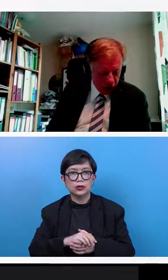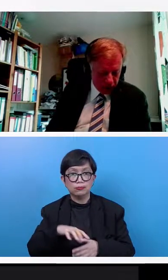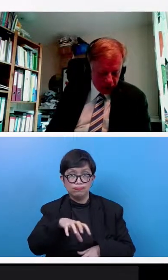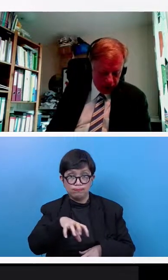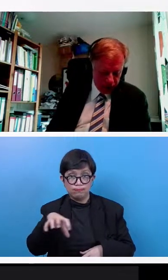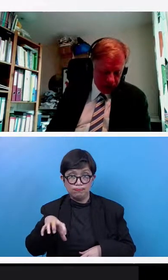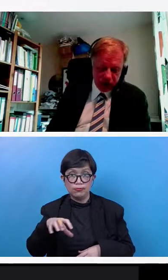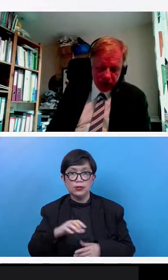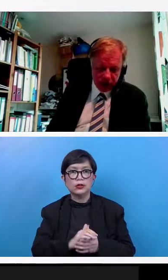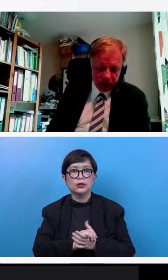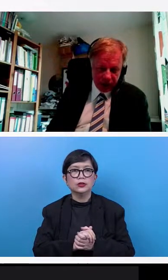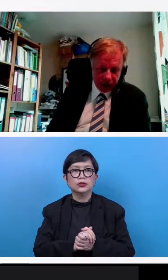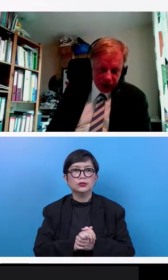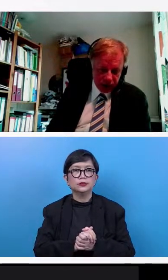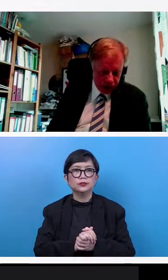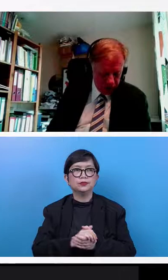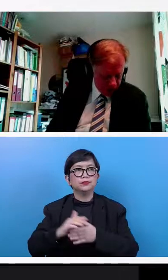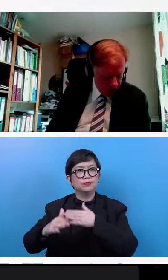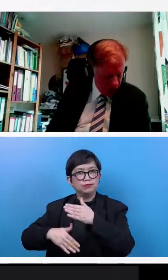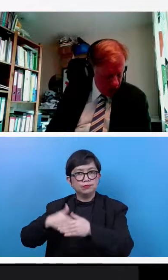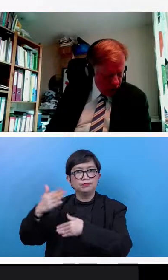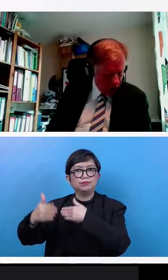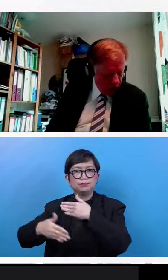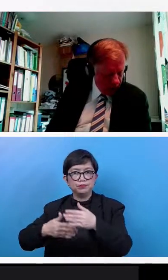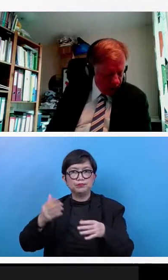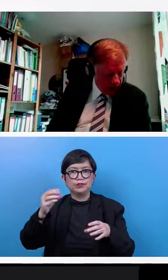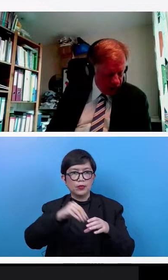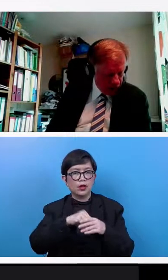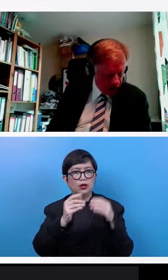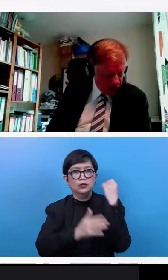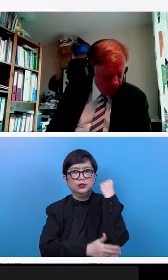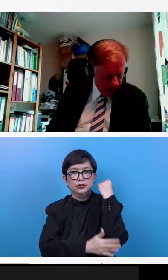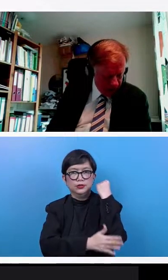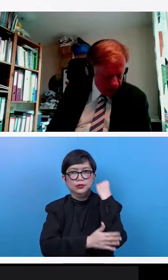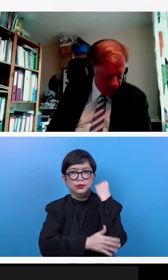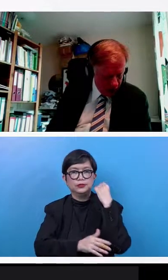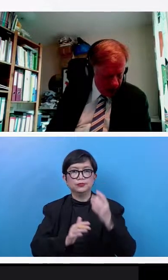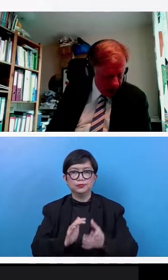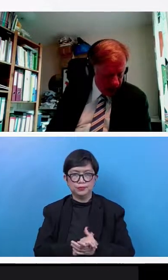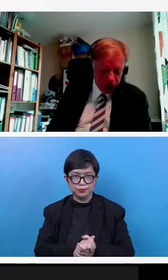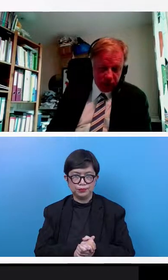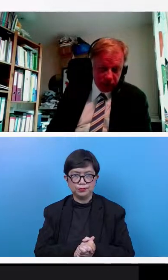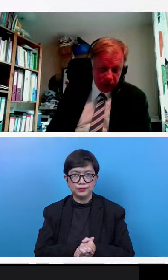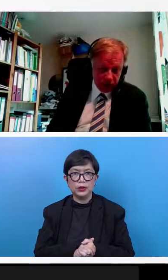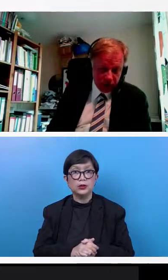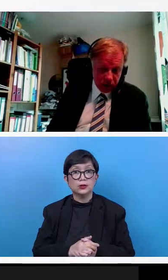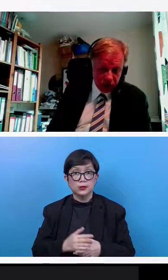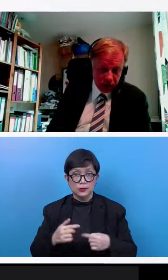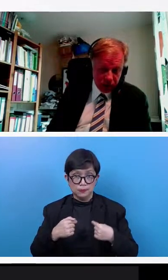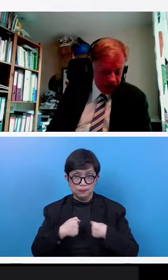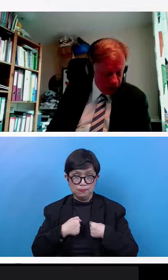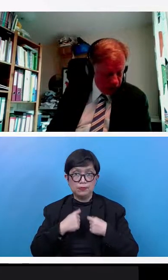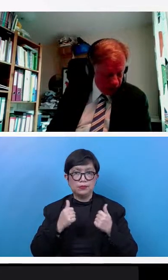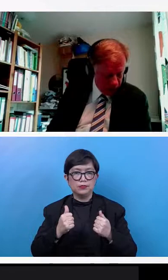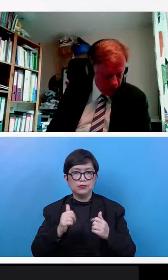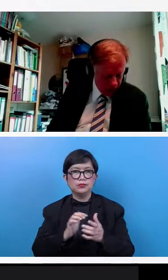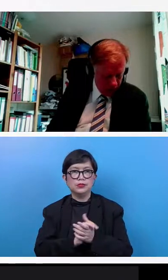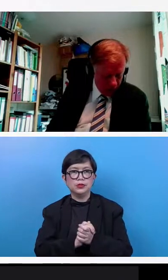internal processes in affected countries, leading to better intra-government